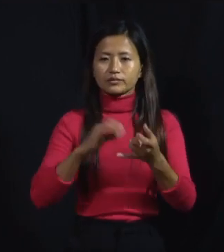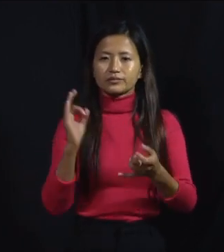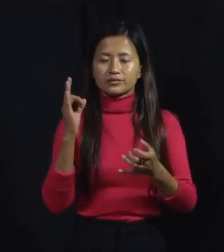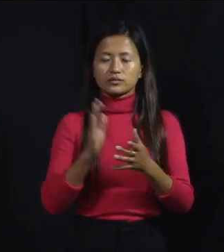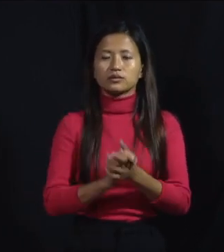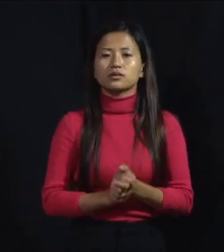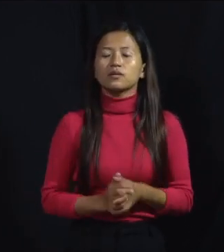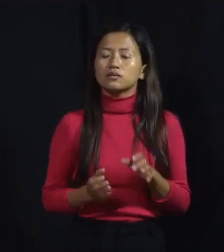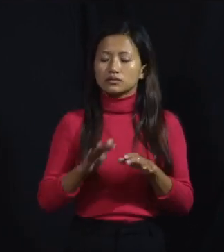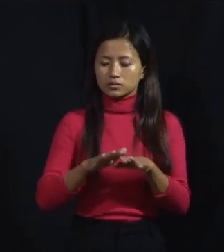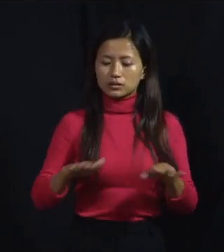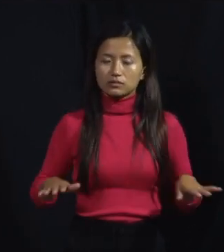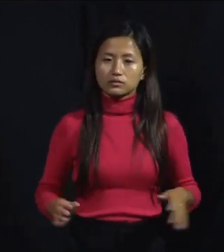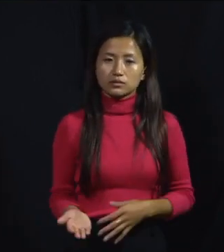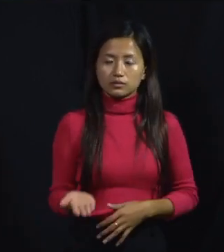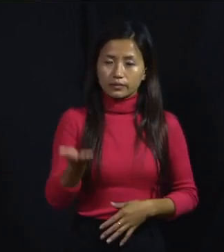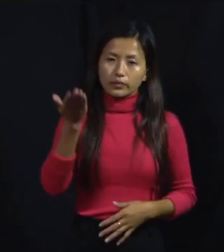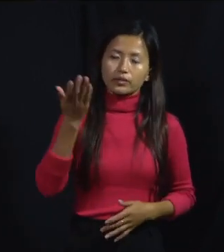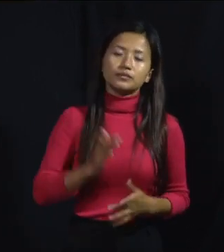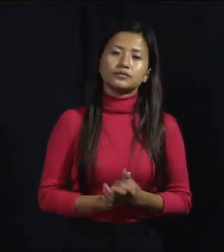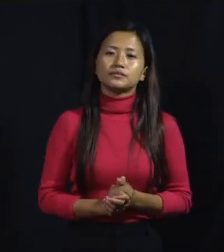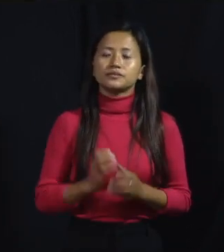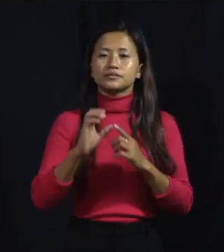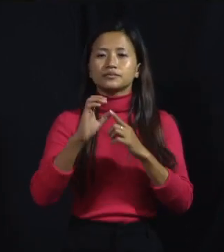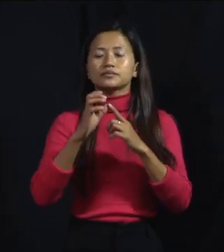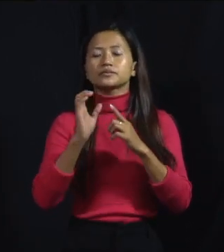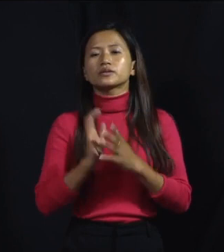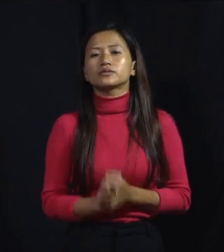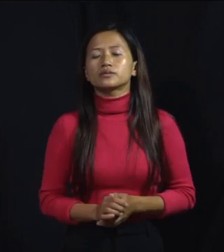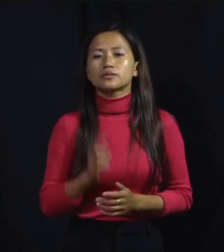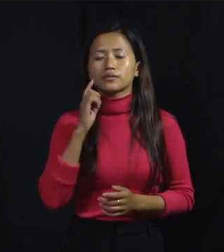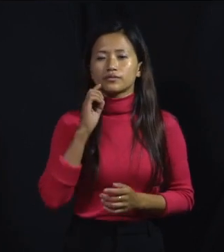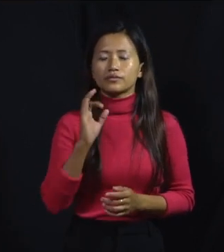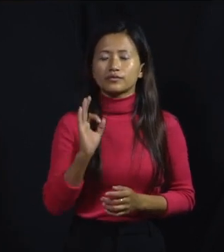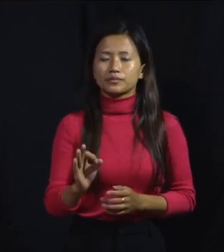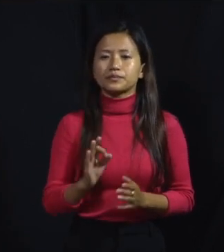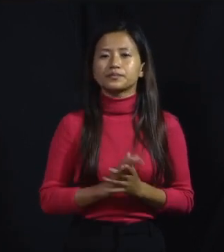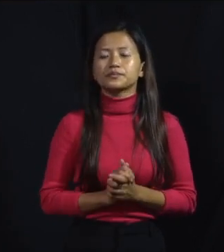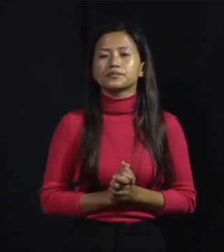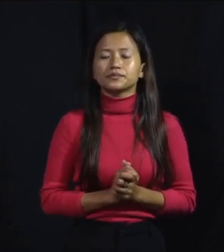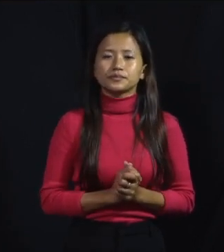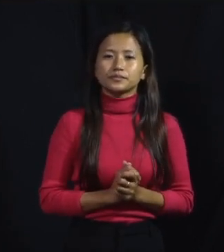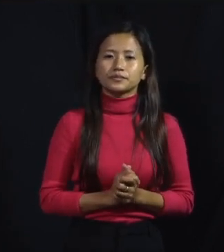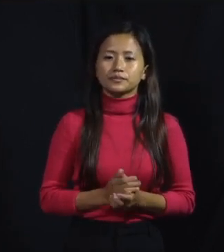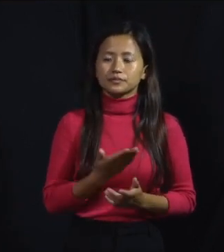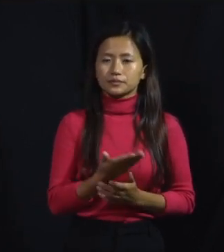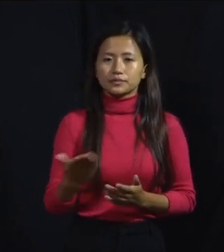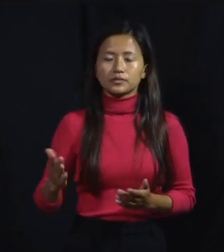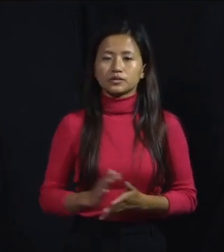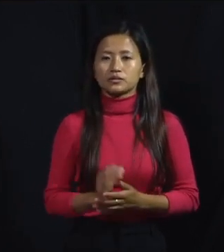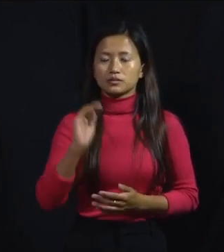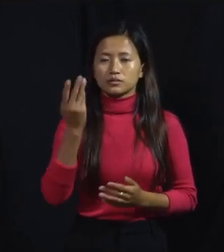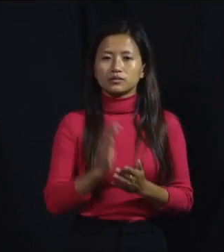are brought up, right? So that is why cultural environment is also very important. Okay, so those were some of